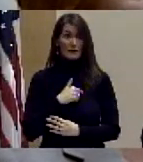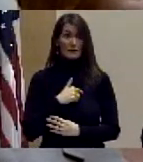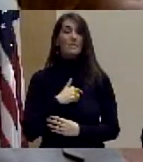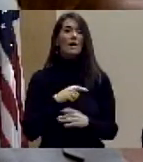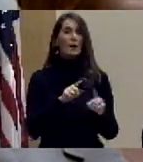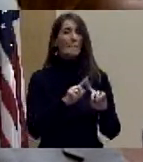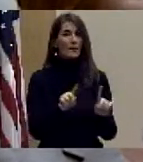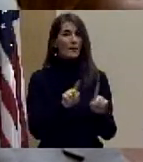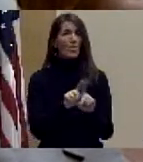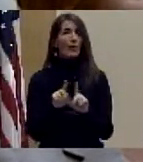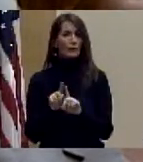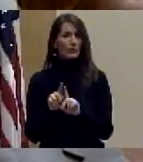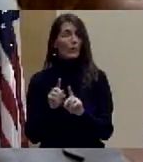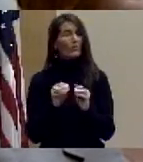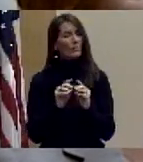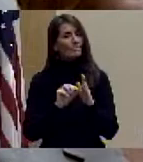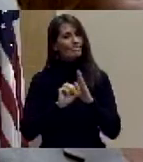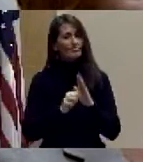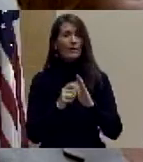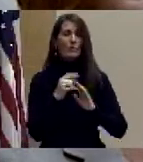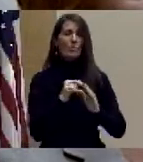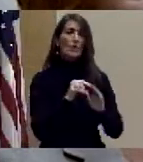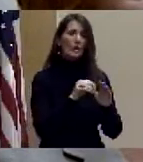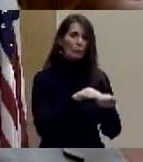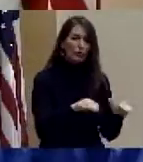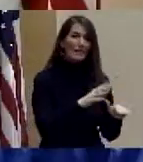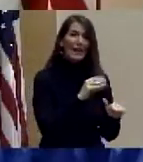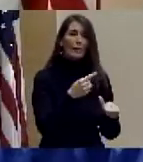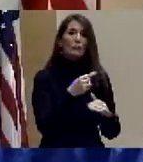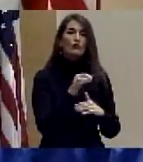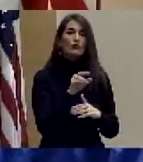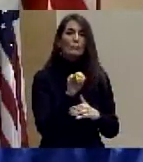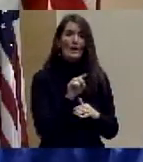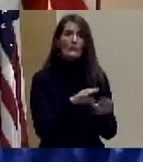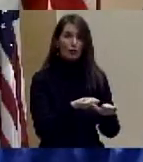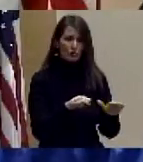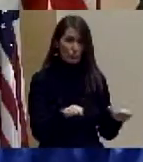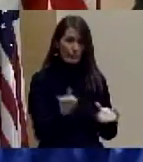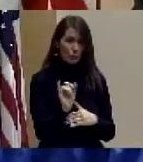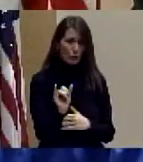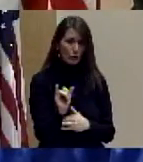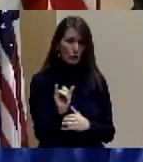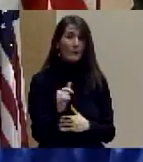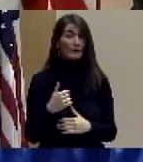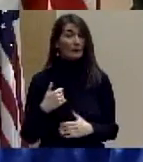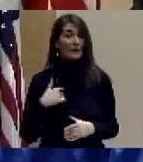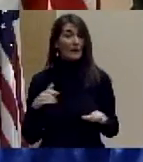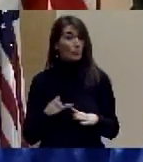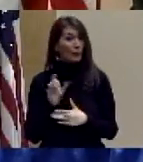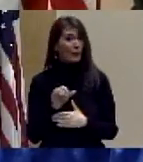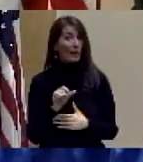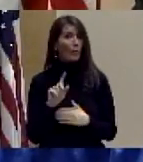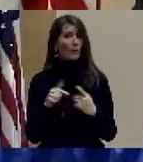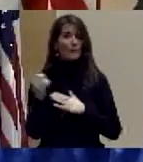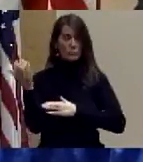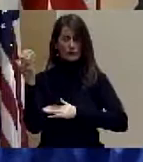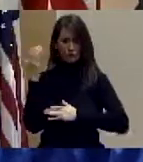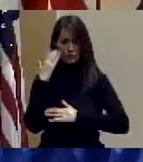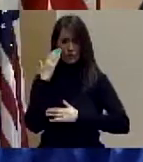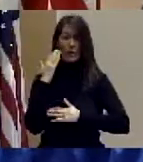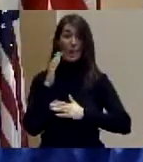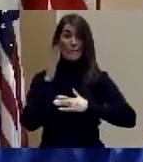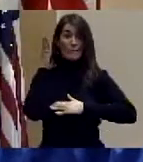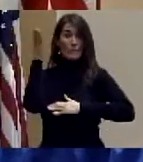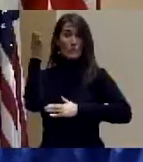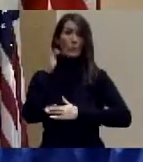more particularly for our children and for our grandchildren. And I do so knowing that our future will be